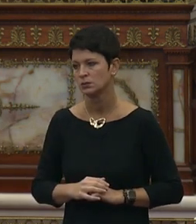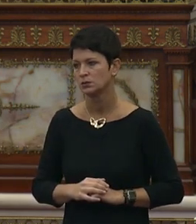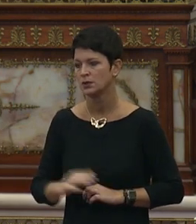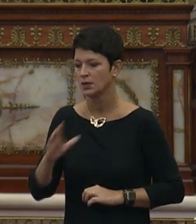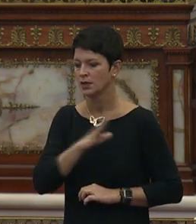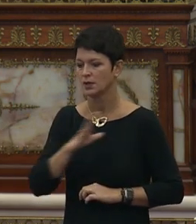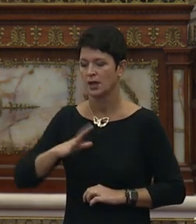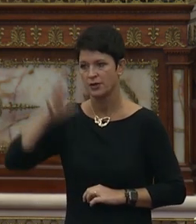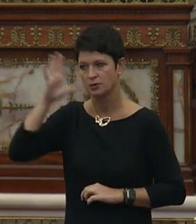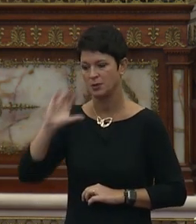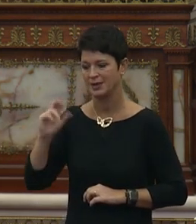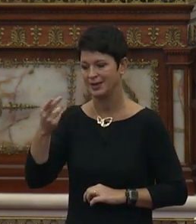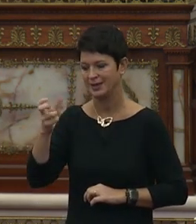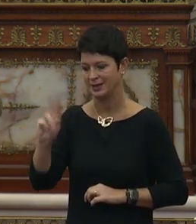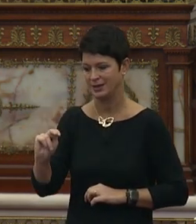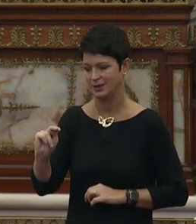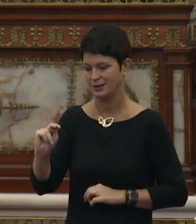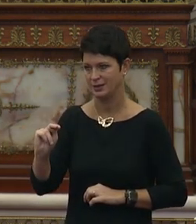Councilman Heenan?